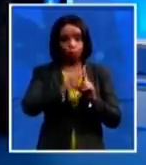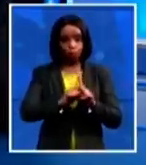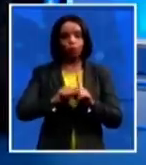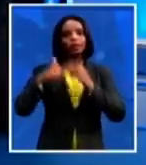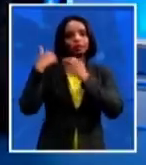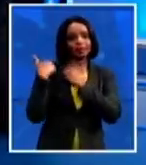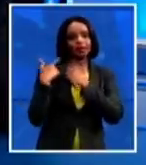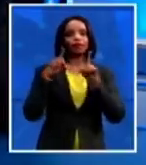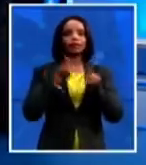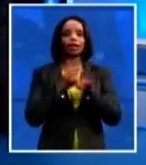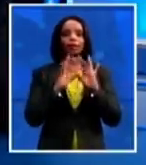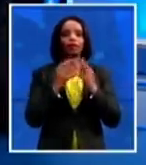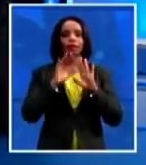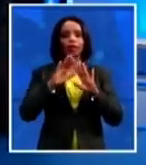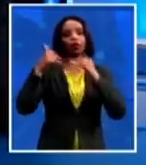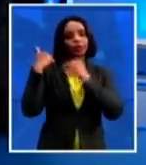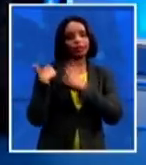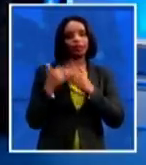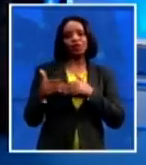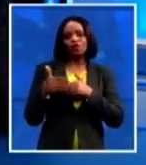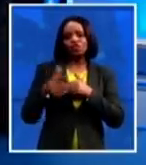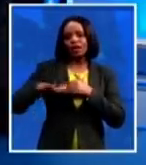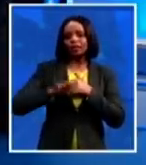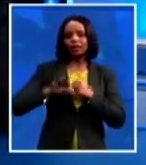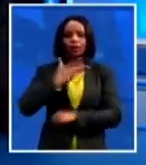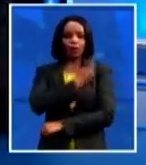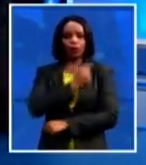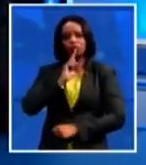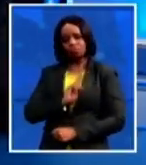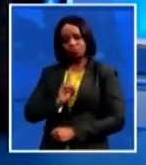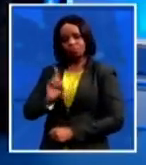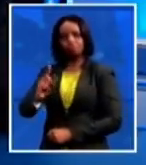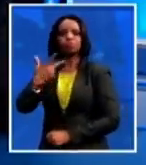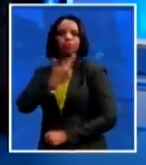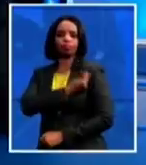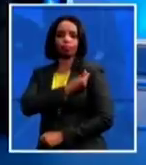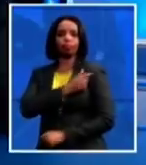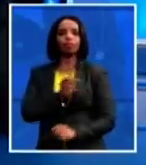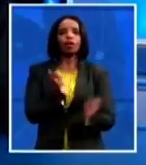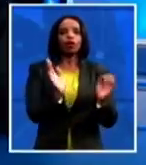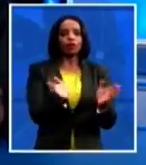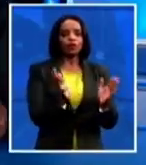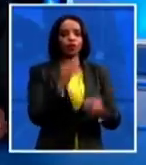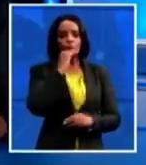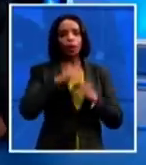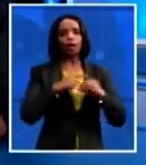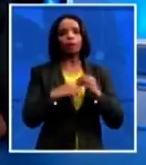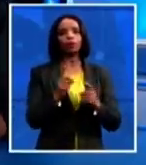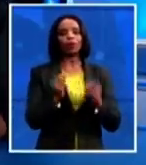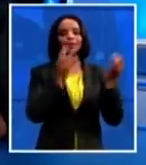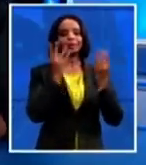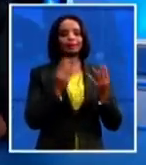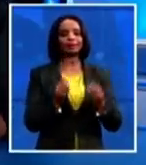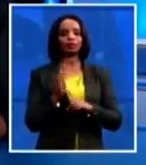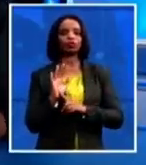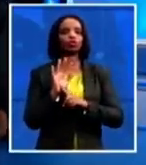He touched on the latest results of the quarterly labour force survey, which showed a 0.5% increase in the unemployment rate, taking it